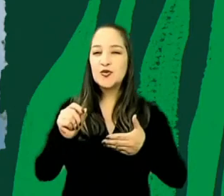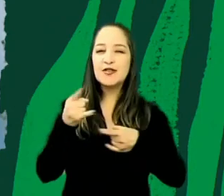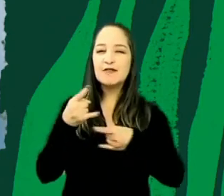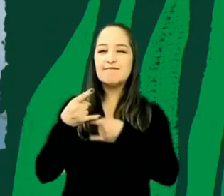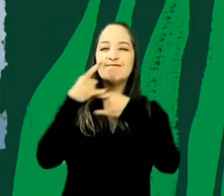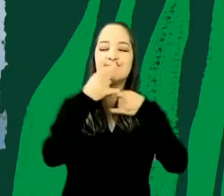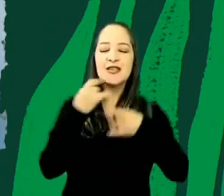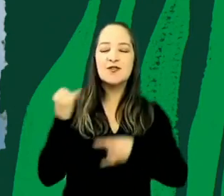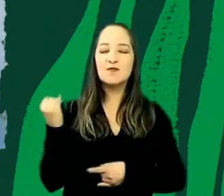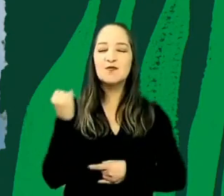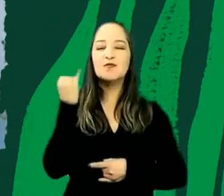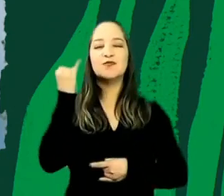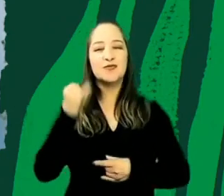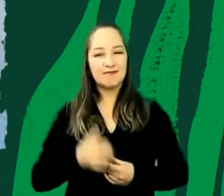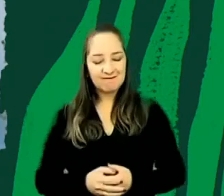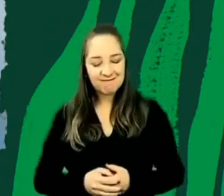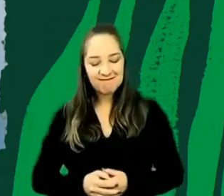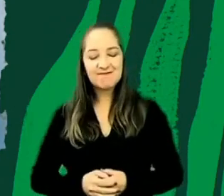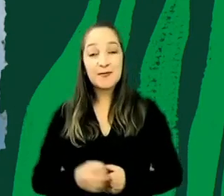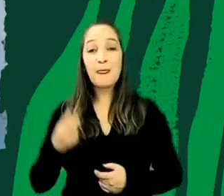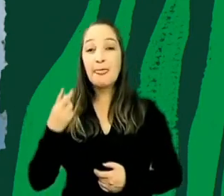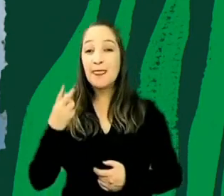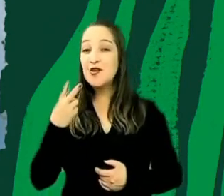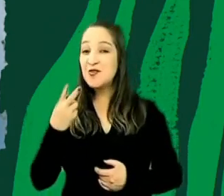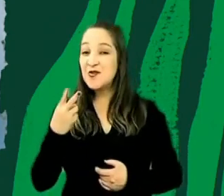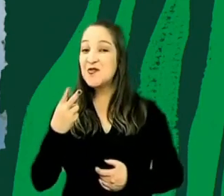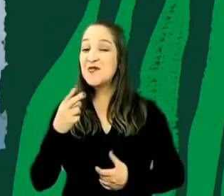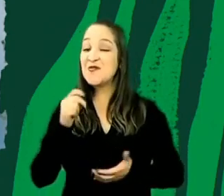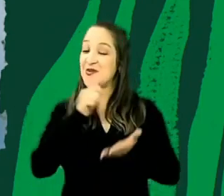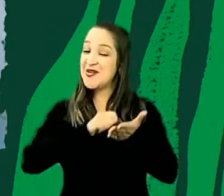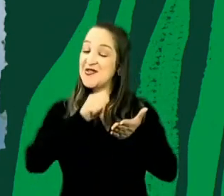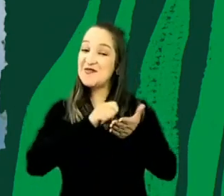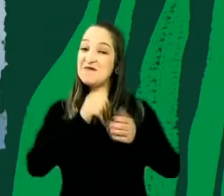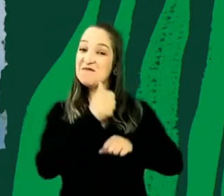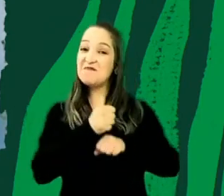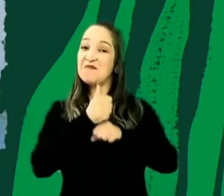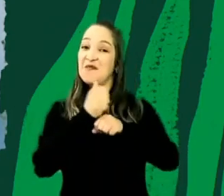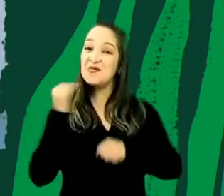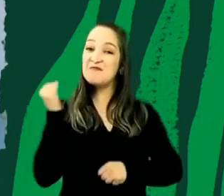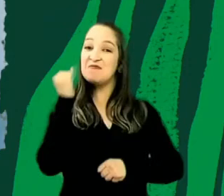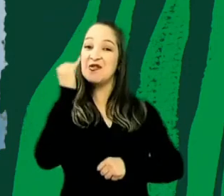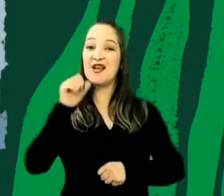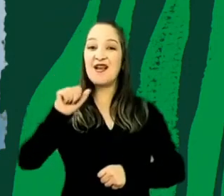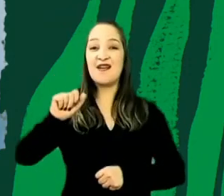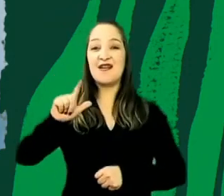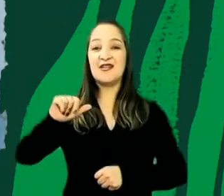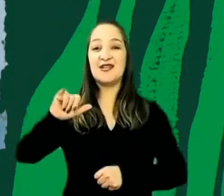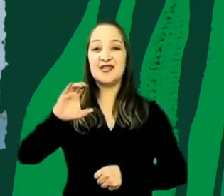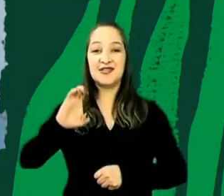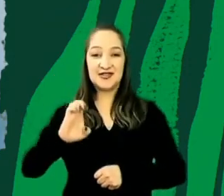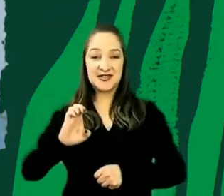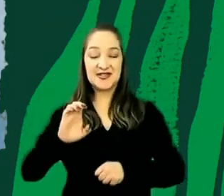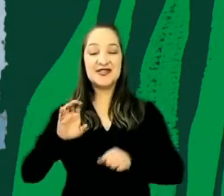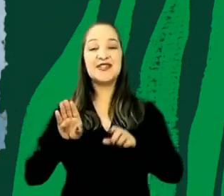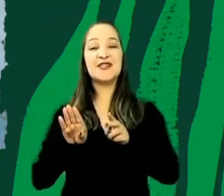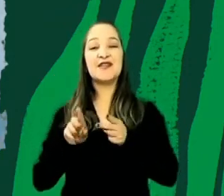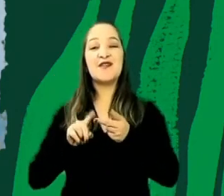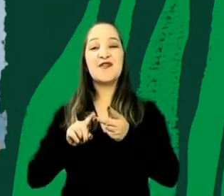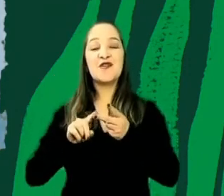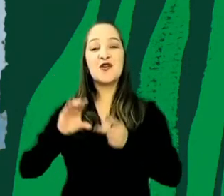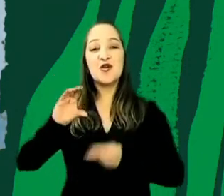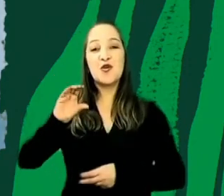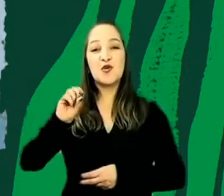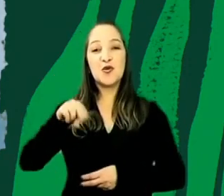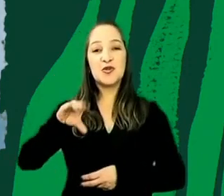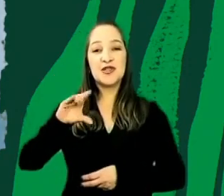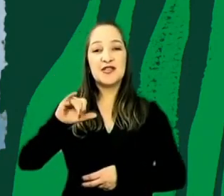to have an important roundtable with two great writers, Alice Walker and Conceição Evaristo.